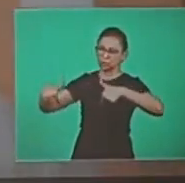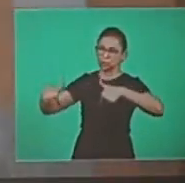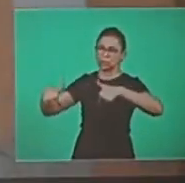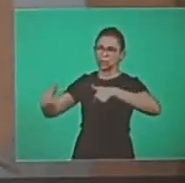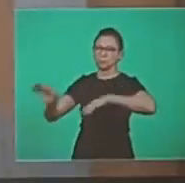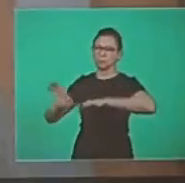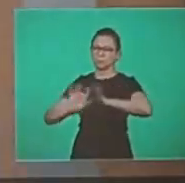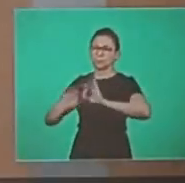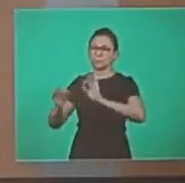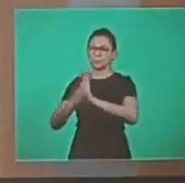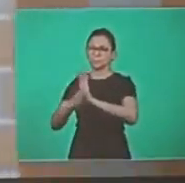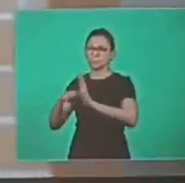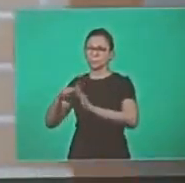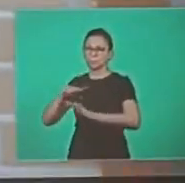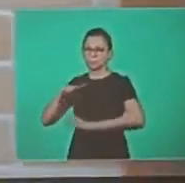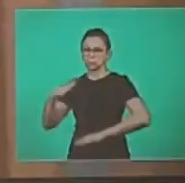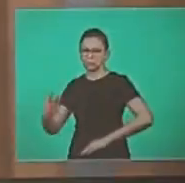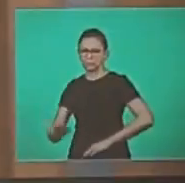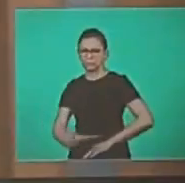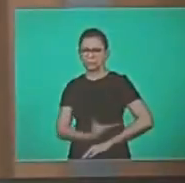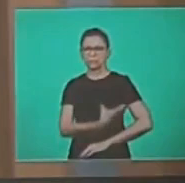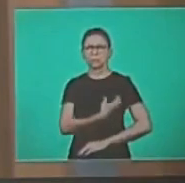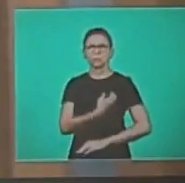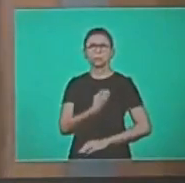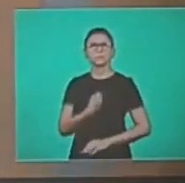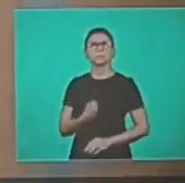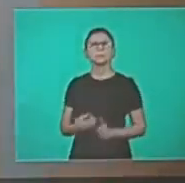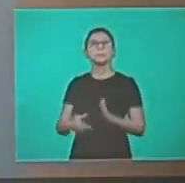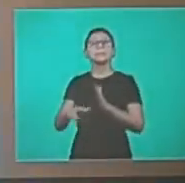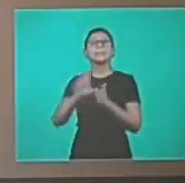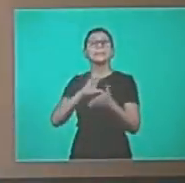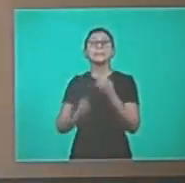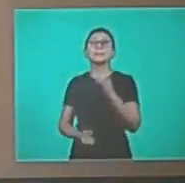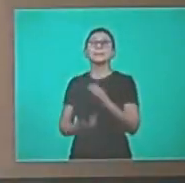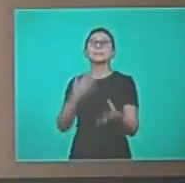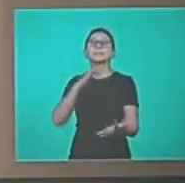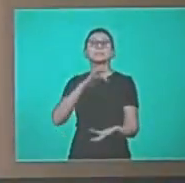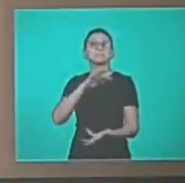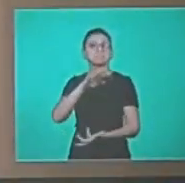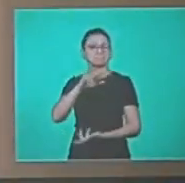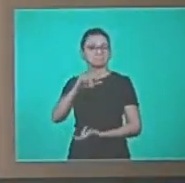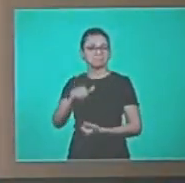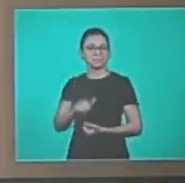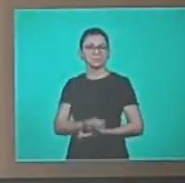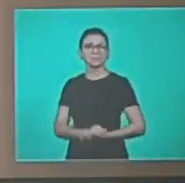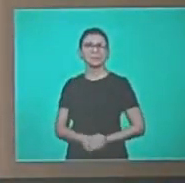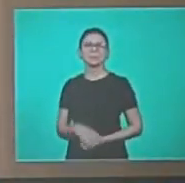God has his project in his mind before the world exists.